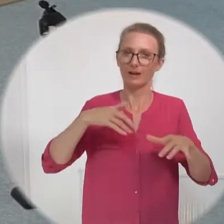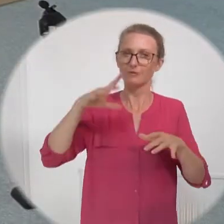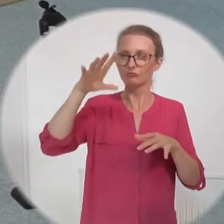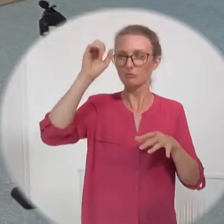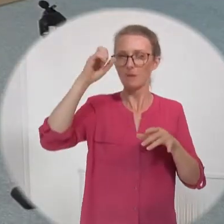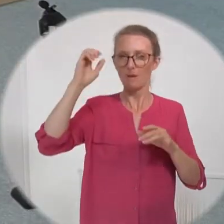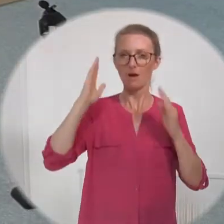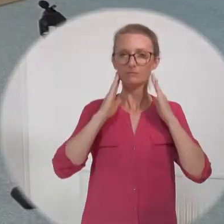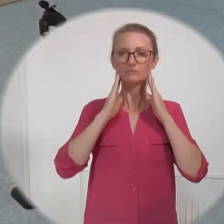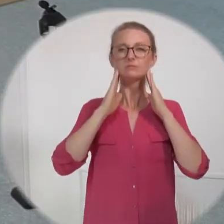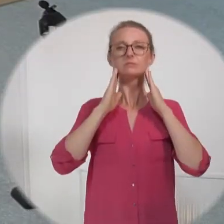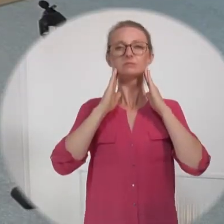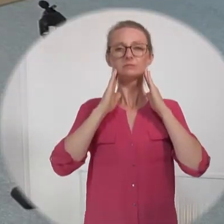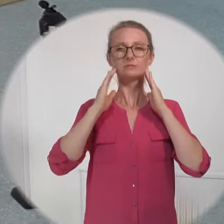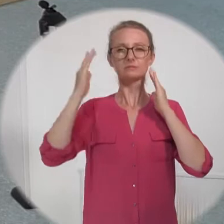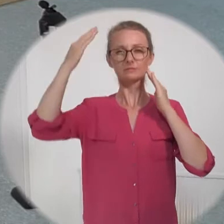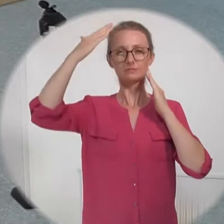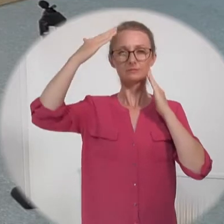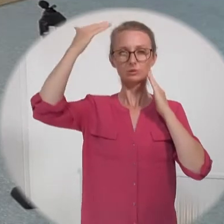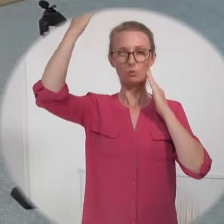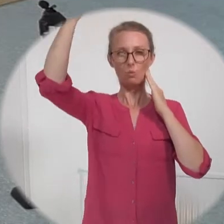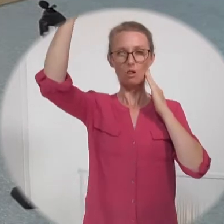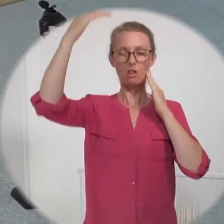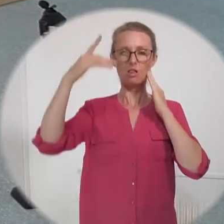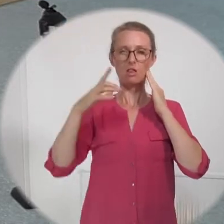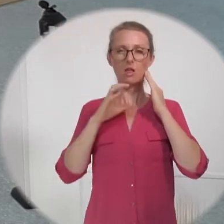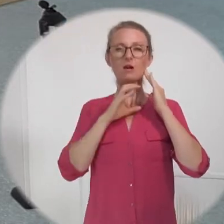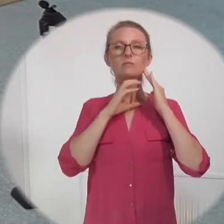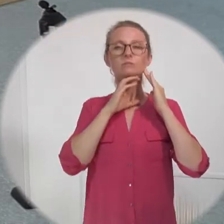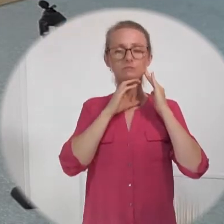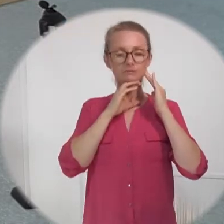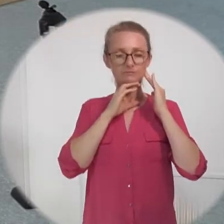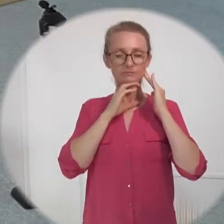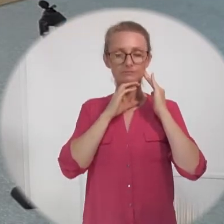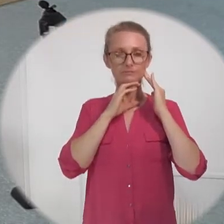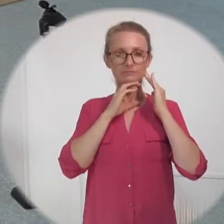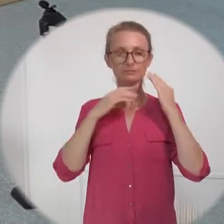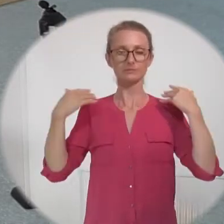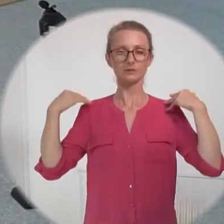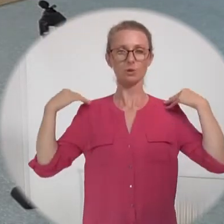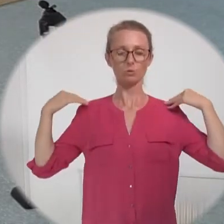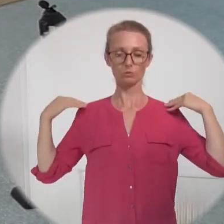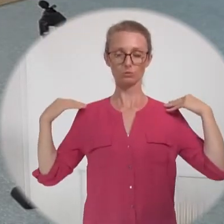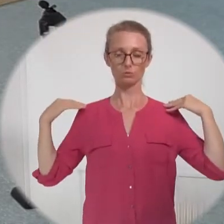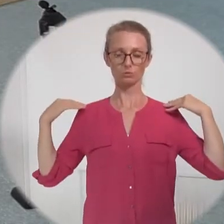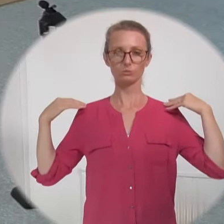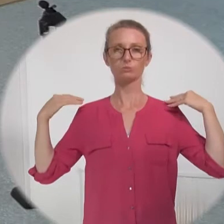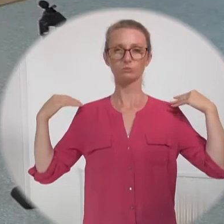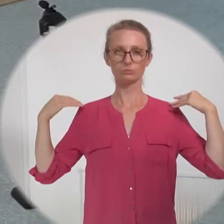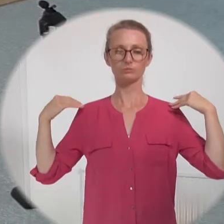pulling up your head. And your tennis ball under your chin, and that your shoulders are